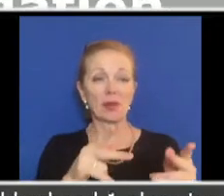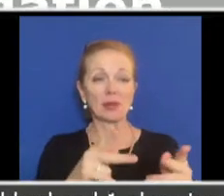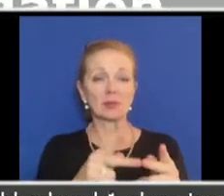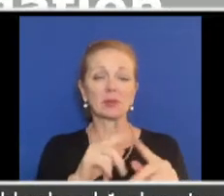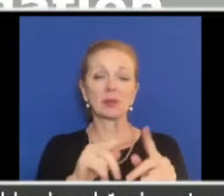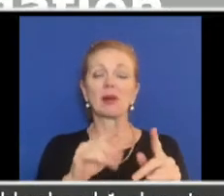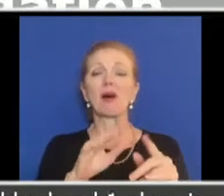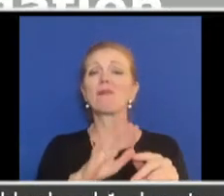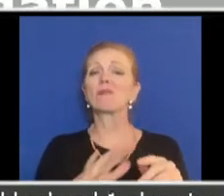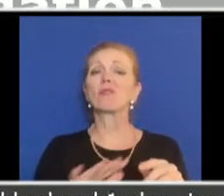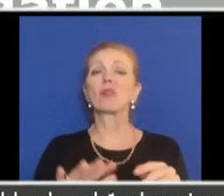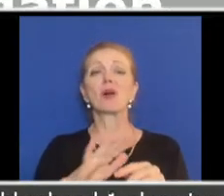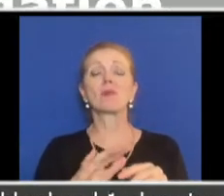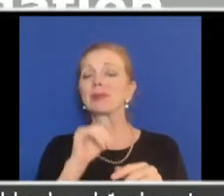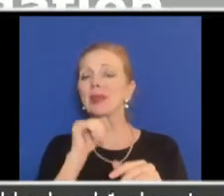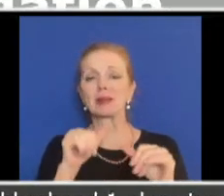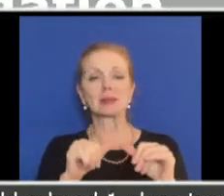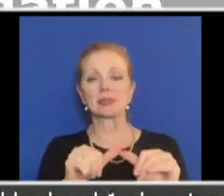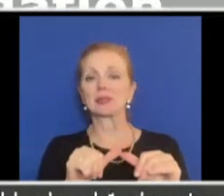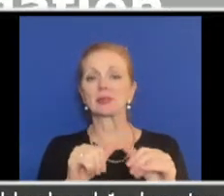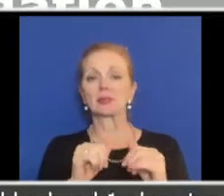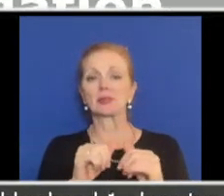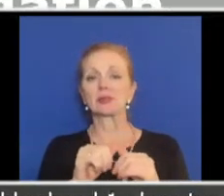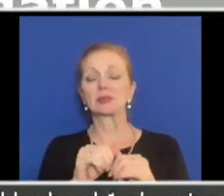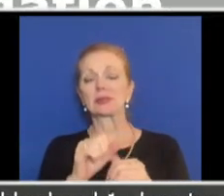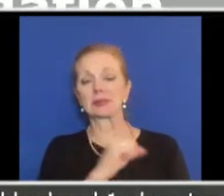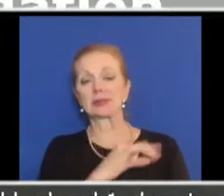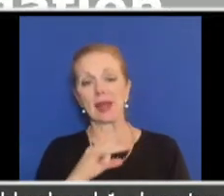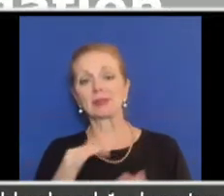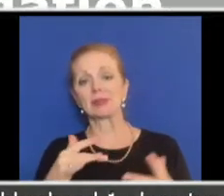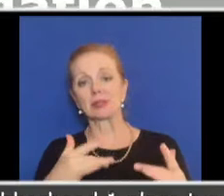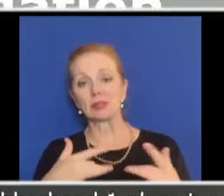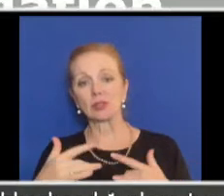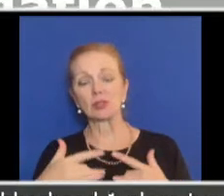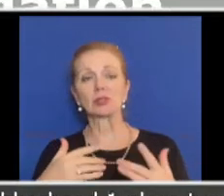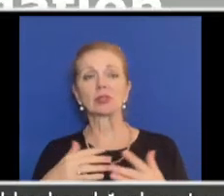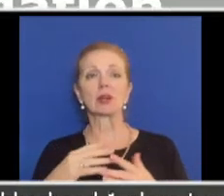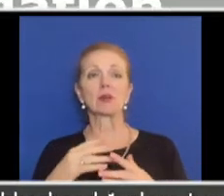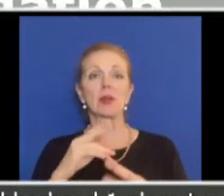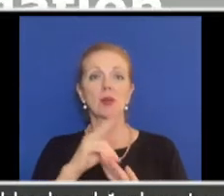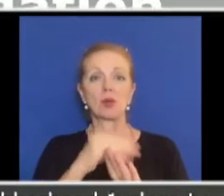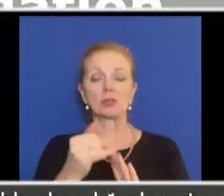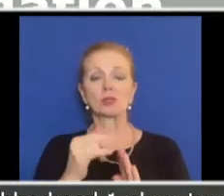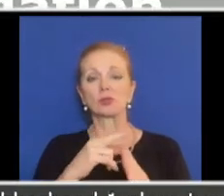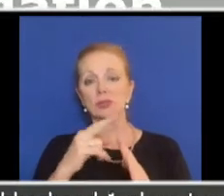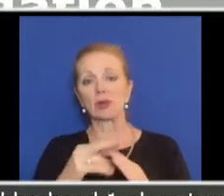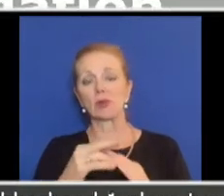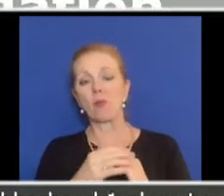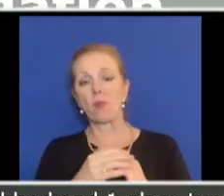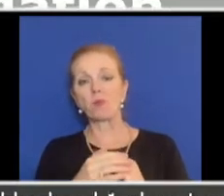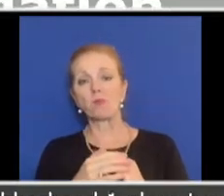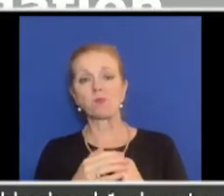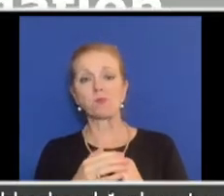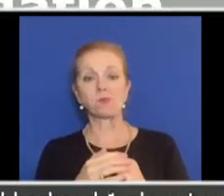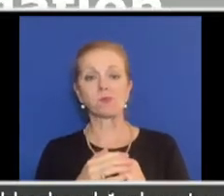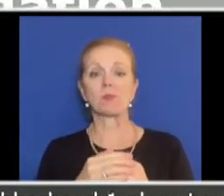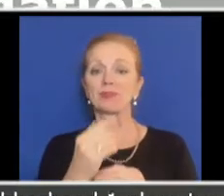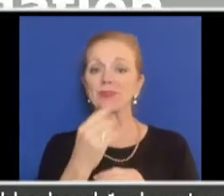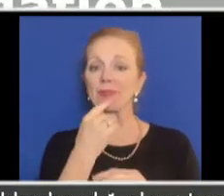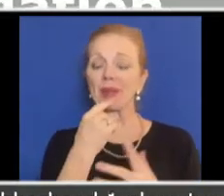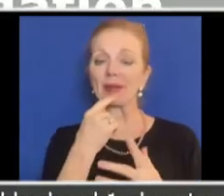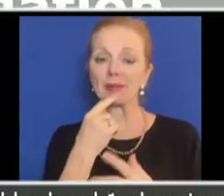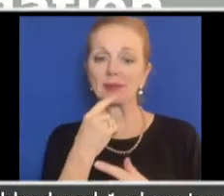overall generally inconsistent staff did have some concerns about the project outcome and like I said just